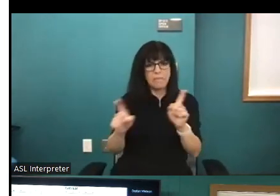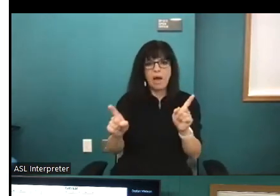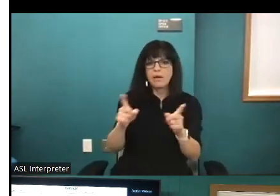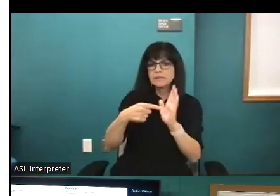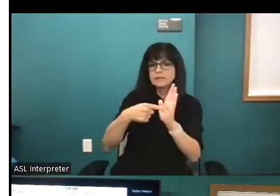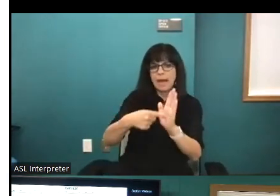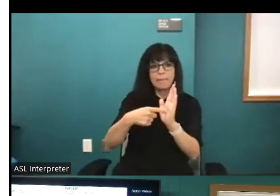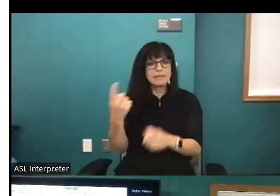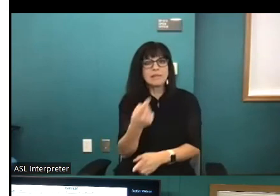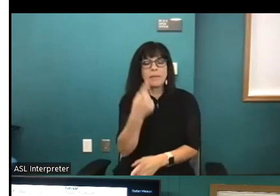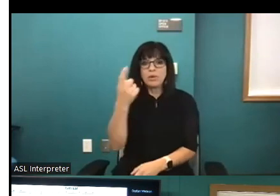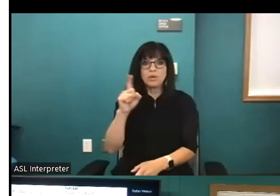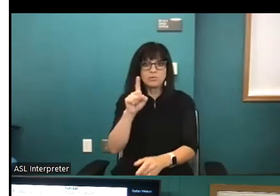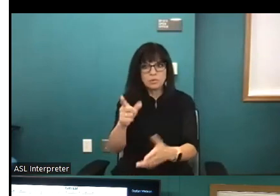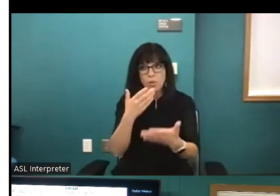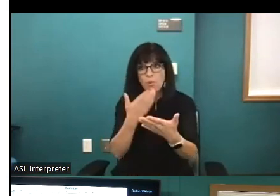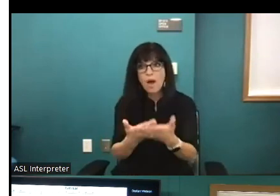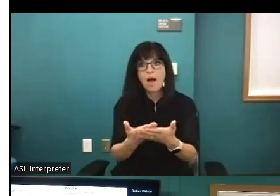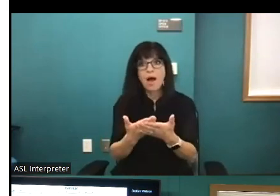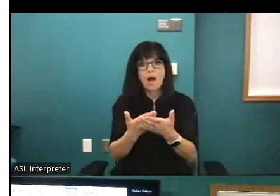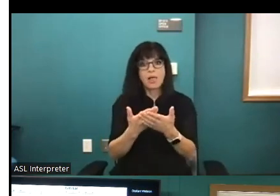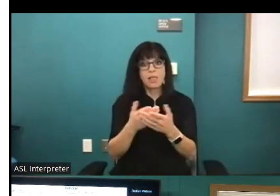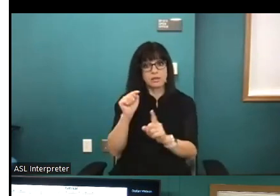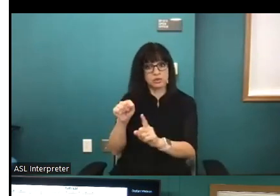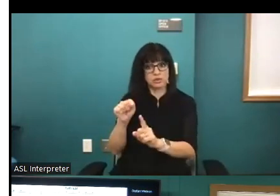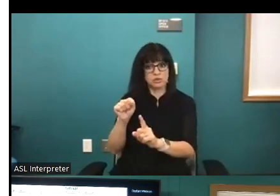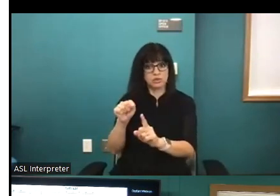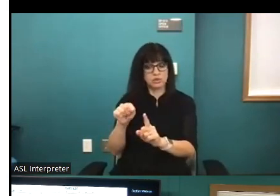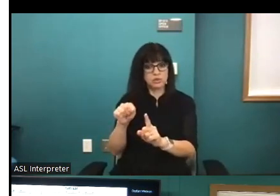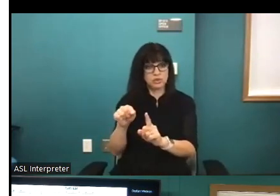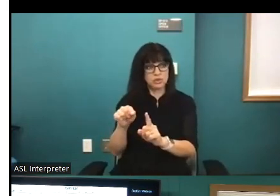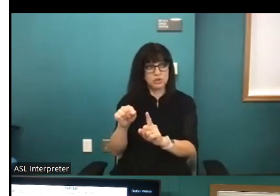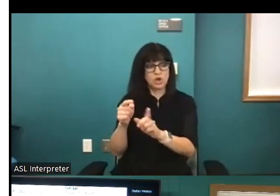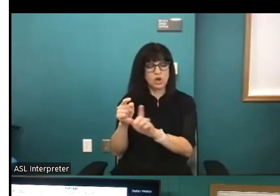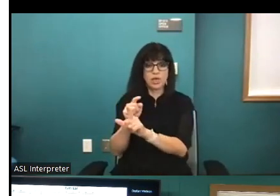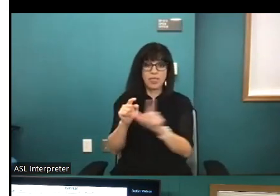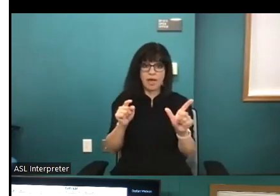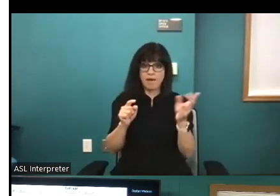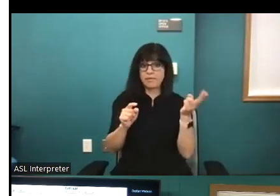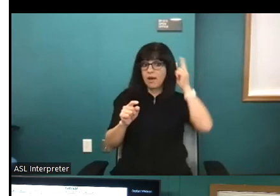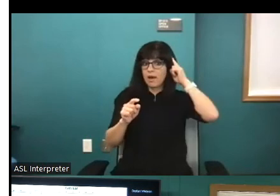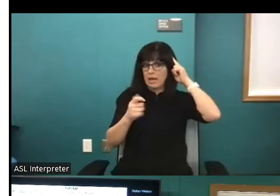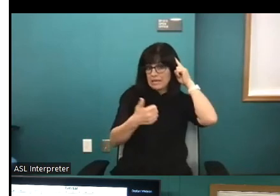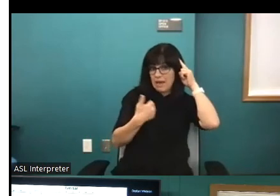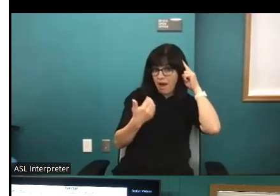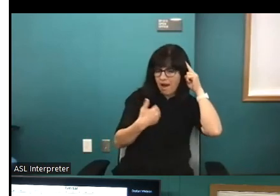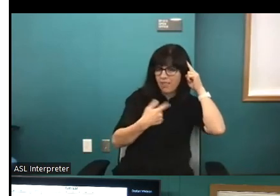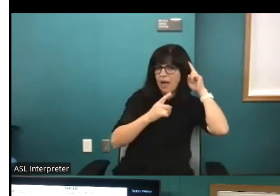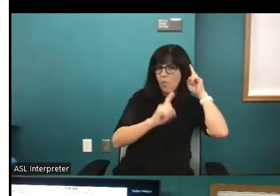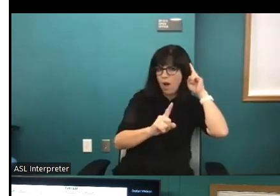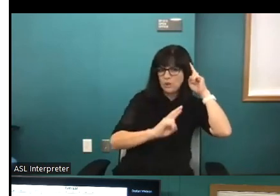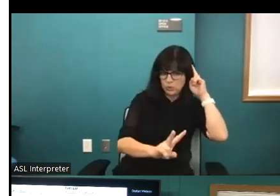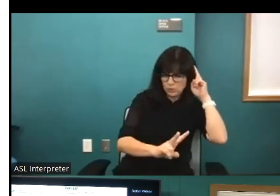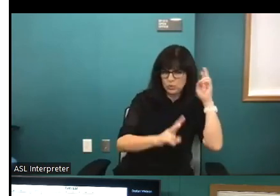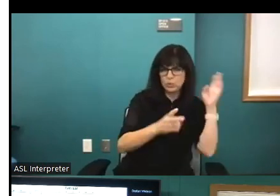an example of somebody who does really well. She got her left cochlear implant when she was little, like 1, 2